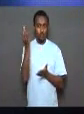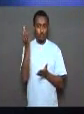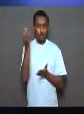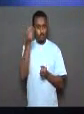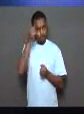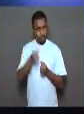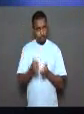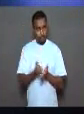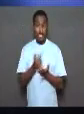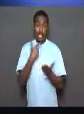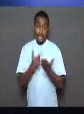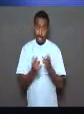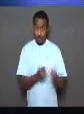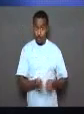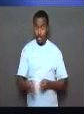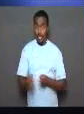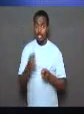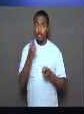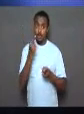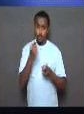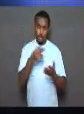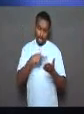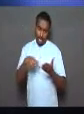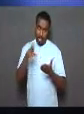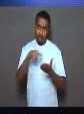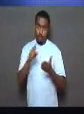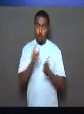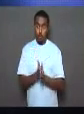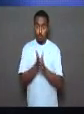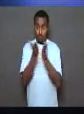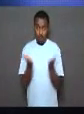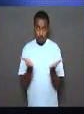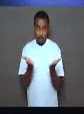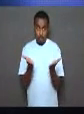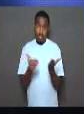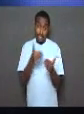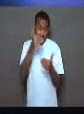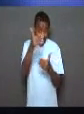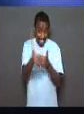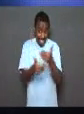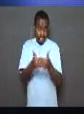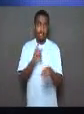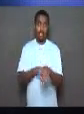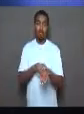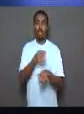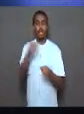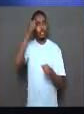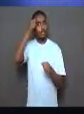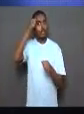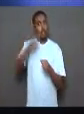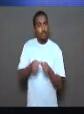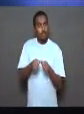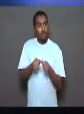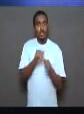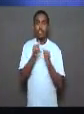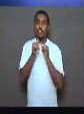lessons. This way, you can review your notebook at a later time and